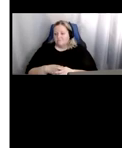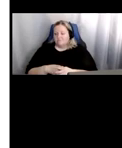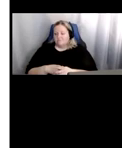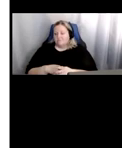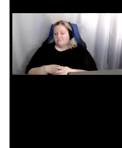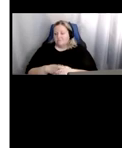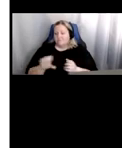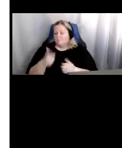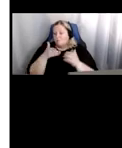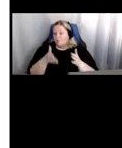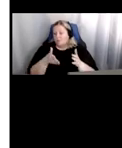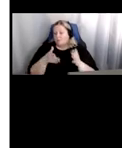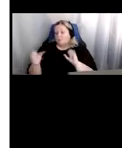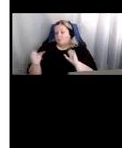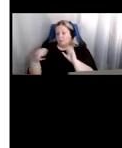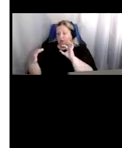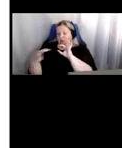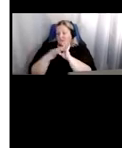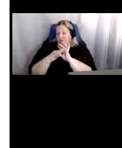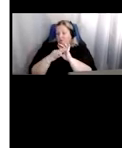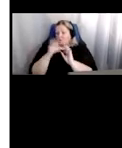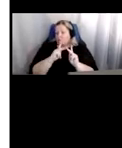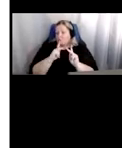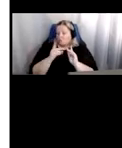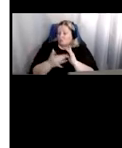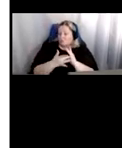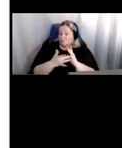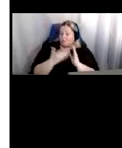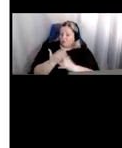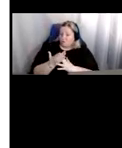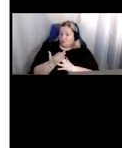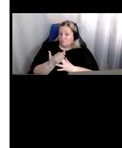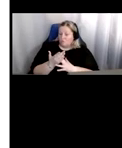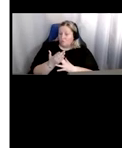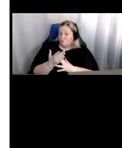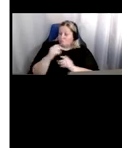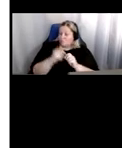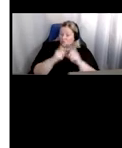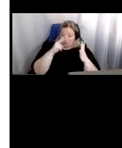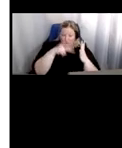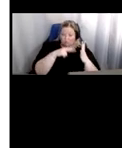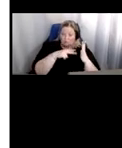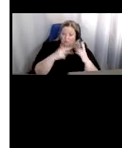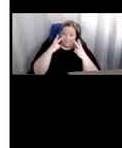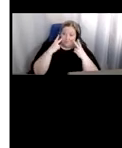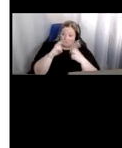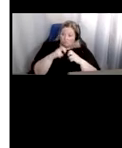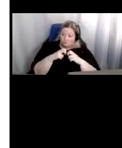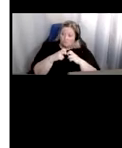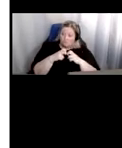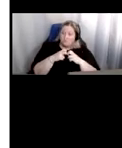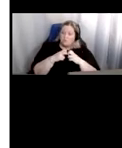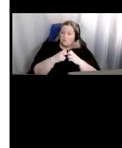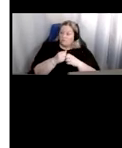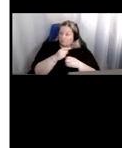Some other ways that you can connect with people and technologies used to connect would be screen readers. If you're visually impaired, we have several ways